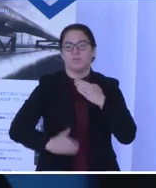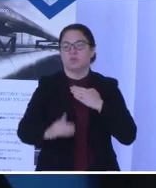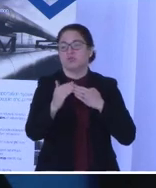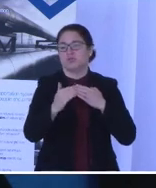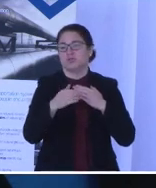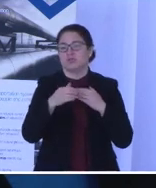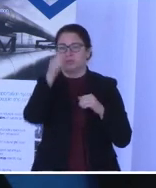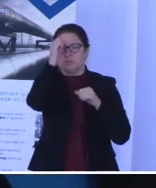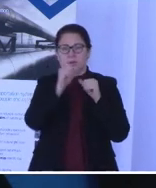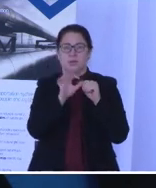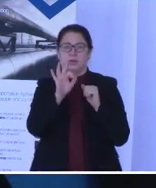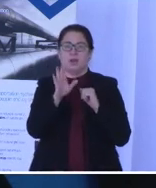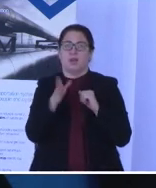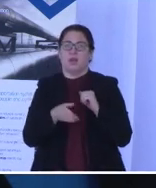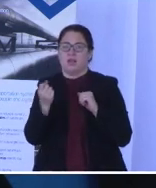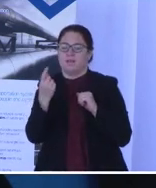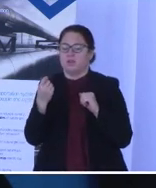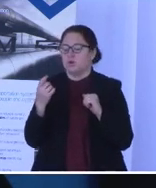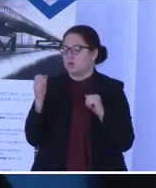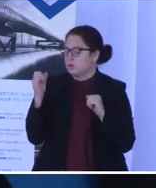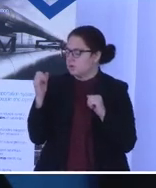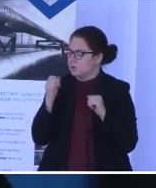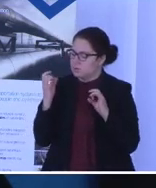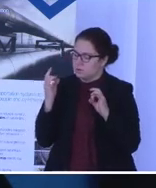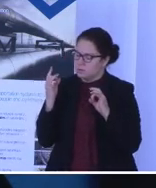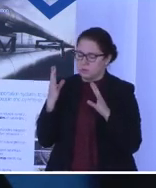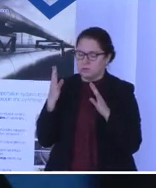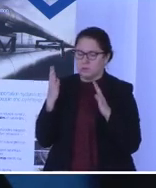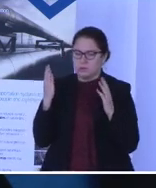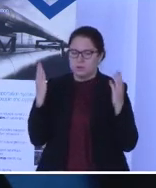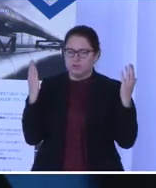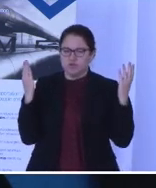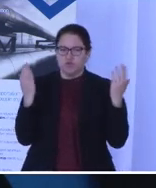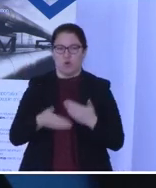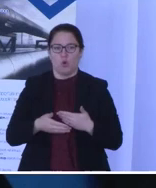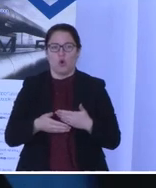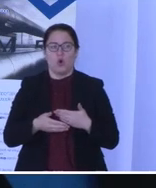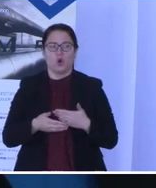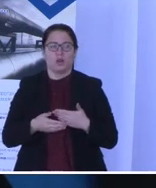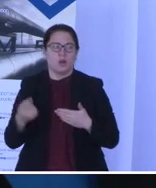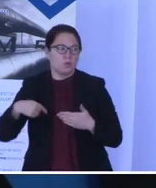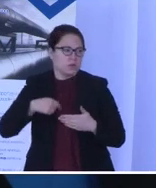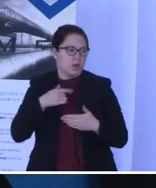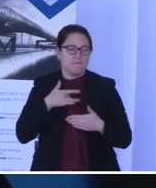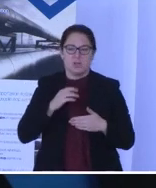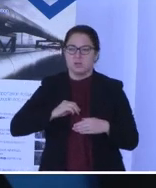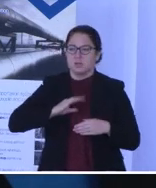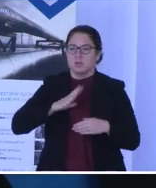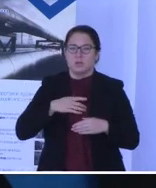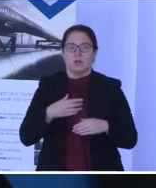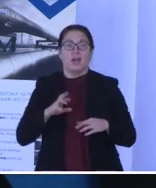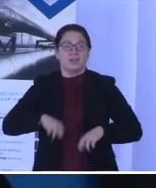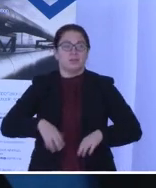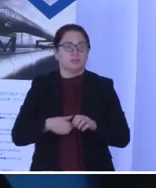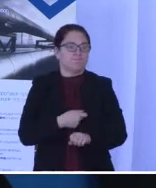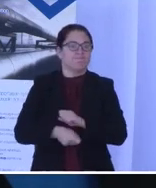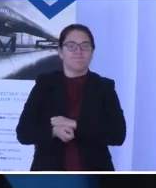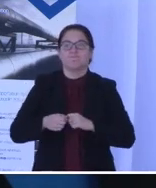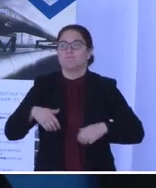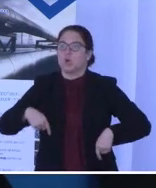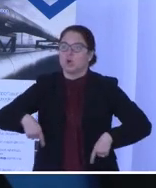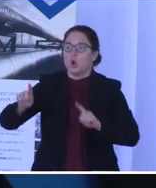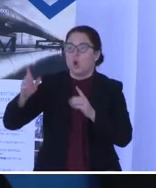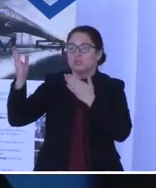nation's history, that called thousands of us to service to our country. But we also remember the unity